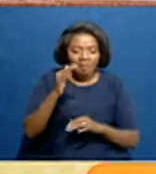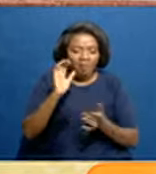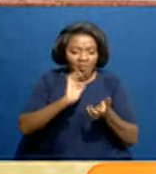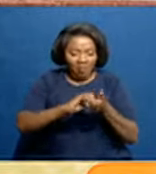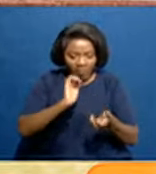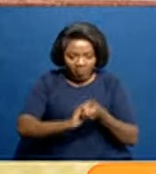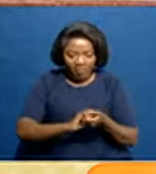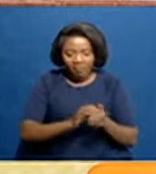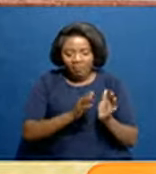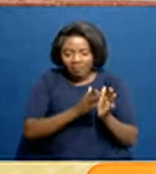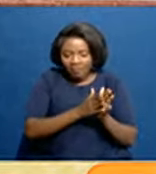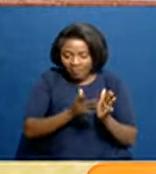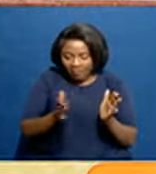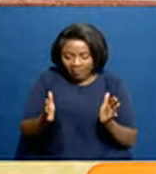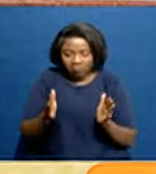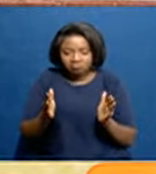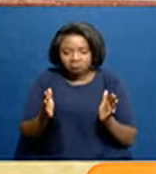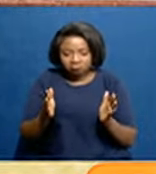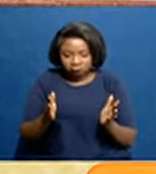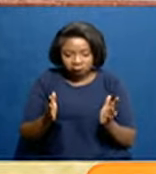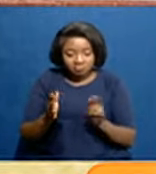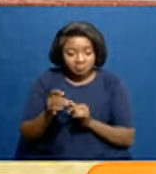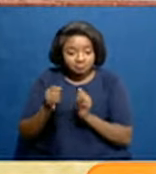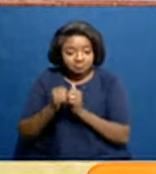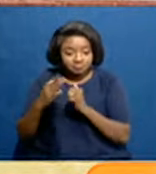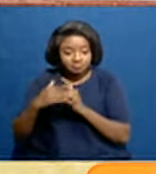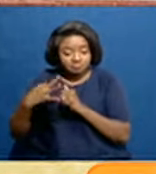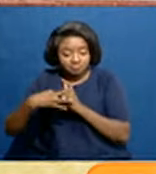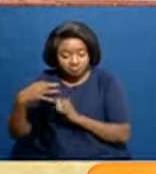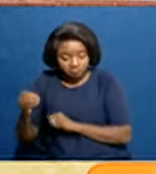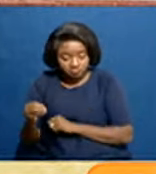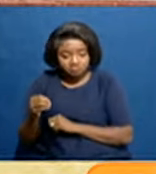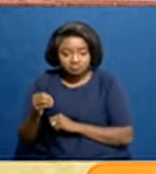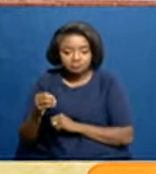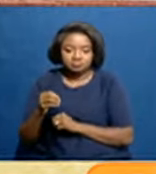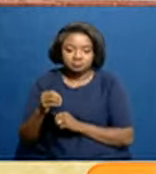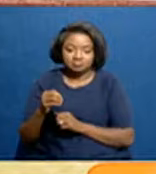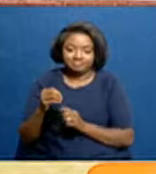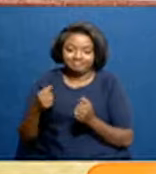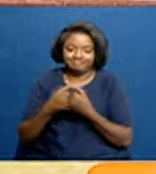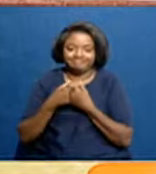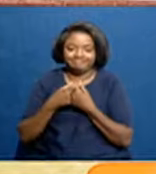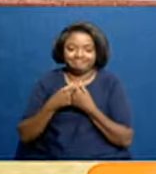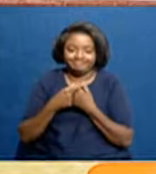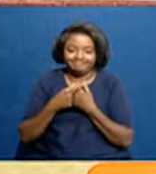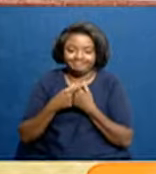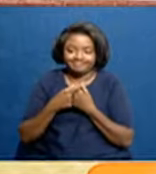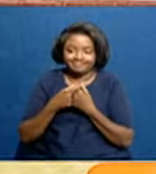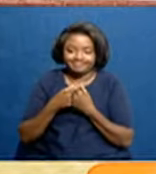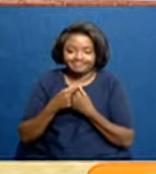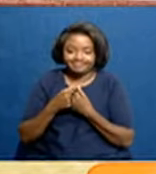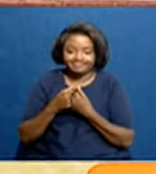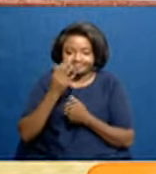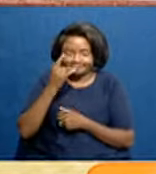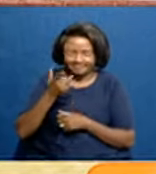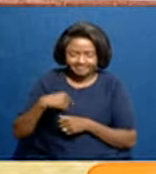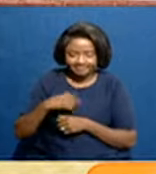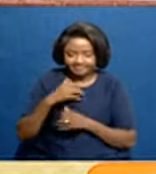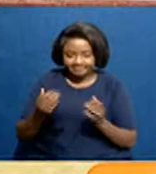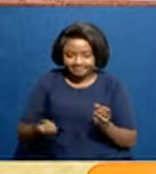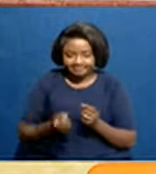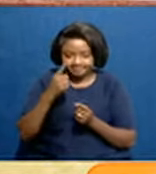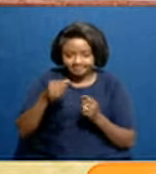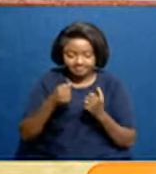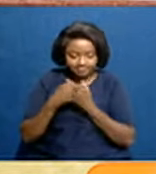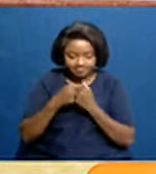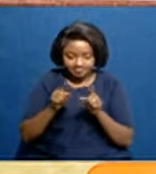coming to the 80s, something happened. In the late 80s, we got into almost a similar situation we find